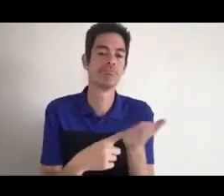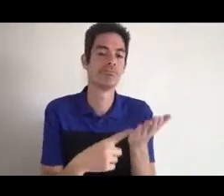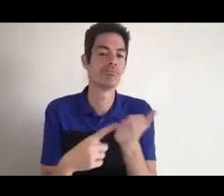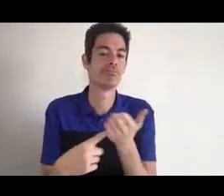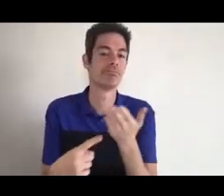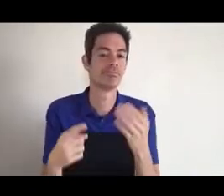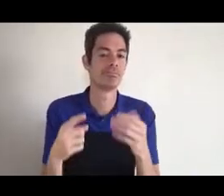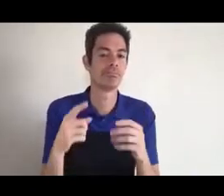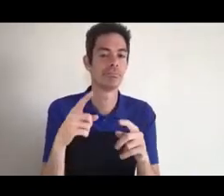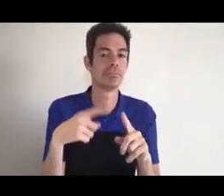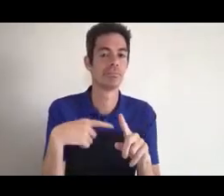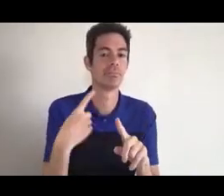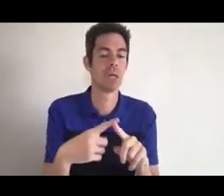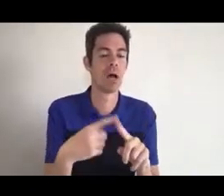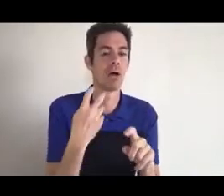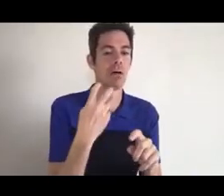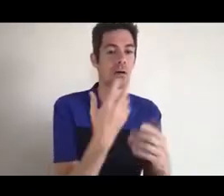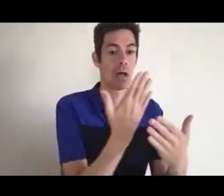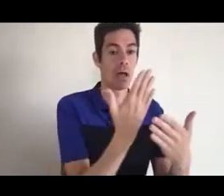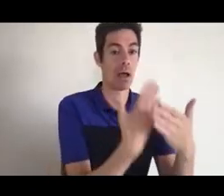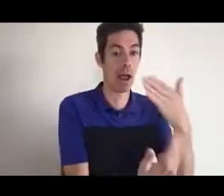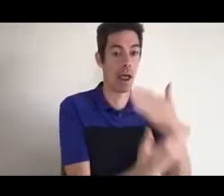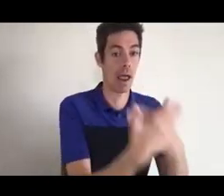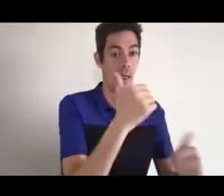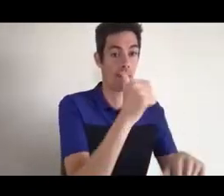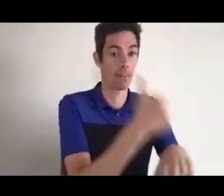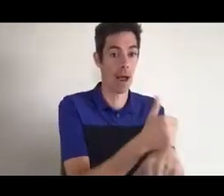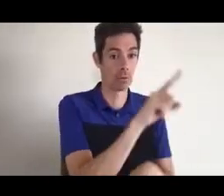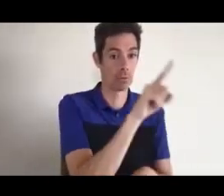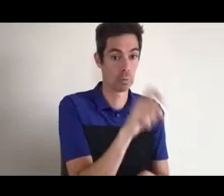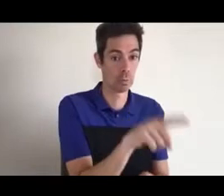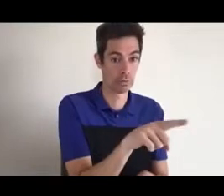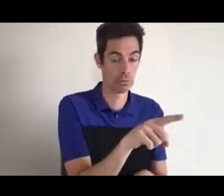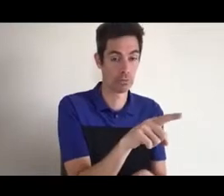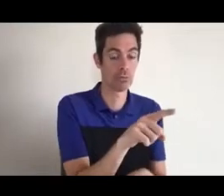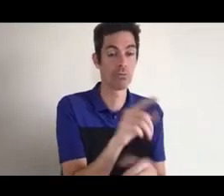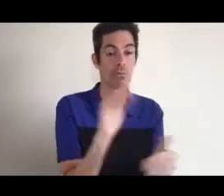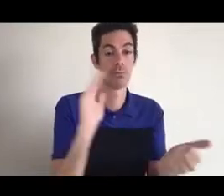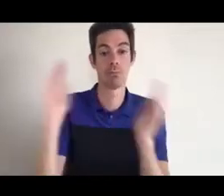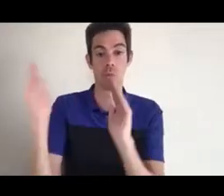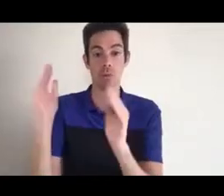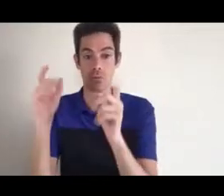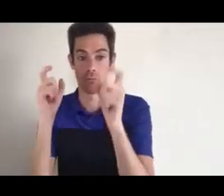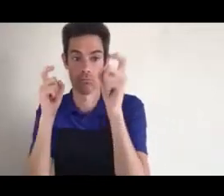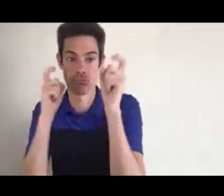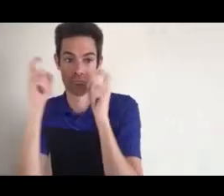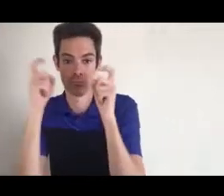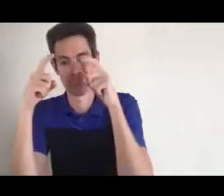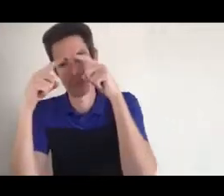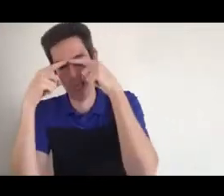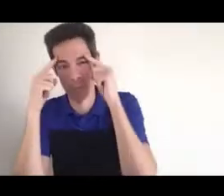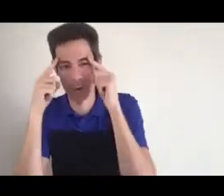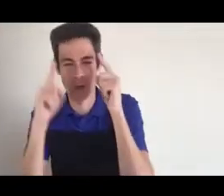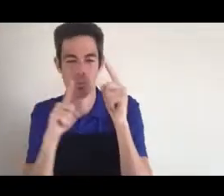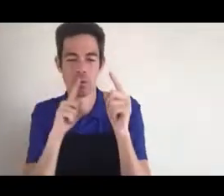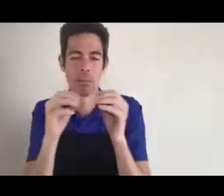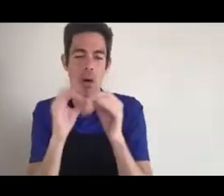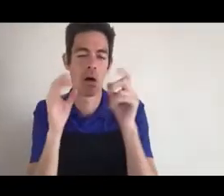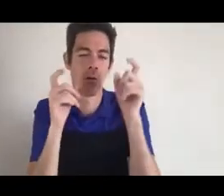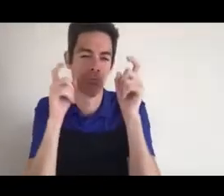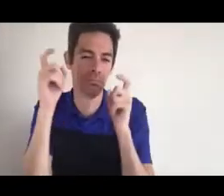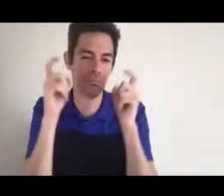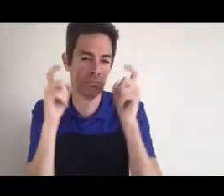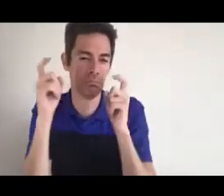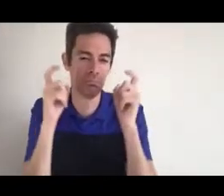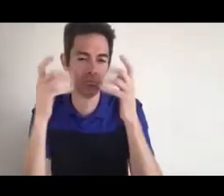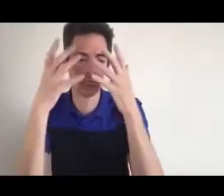It's interesting in discussion about your hand-based questions